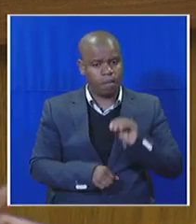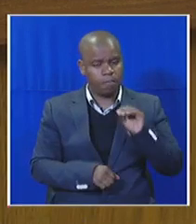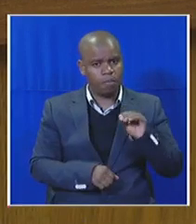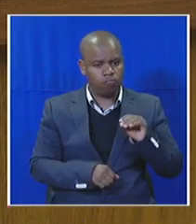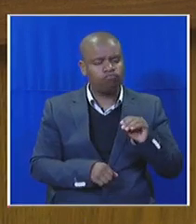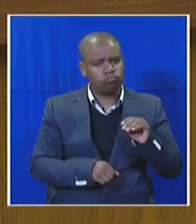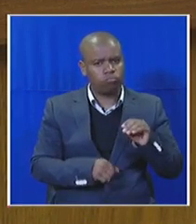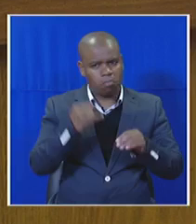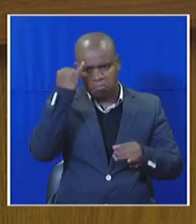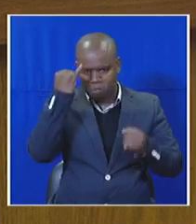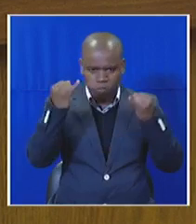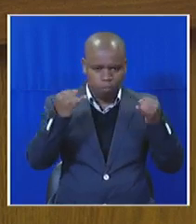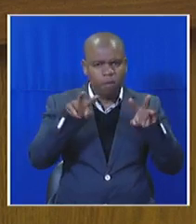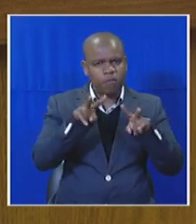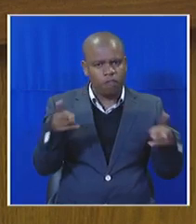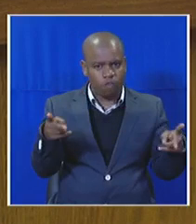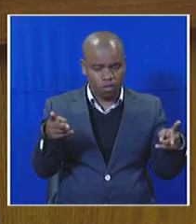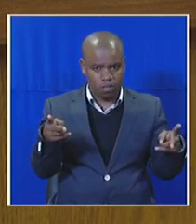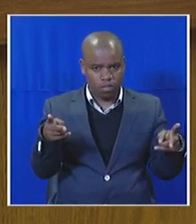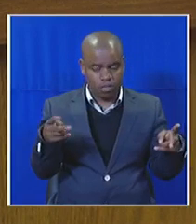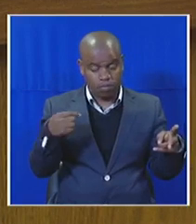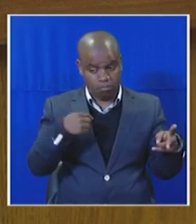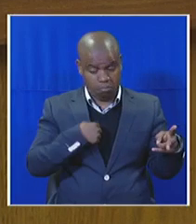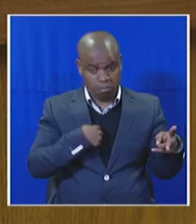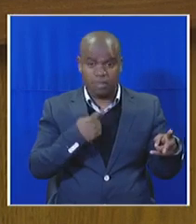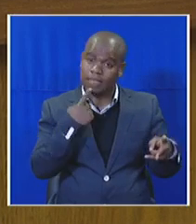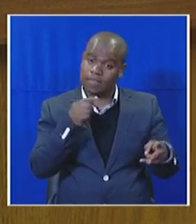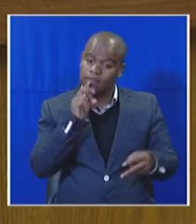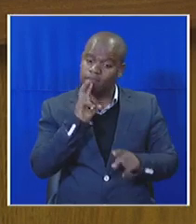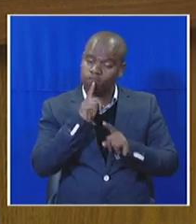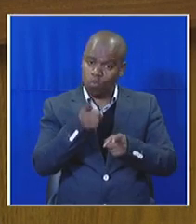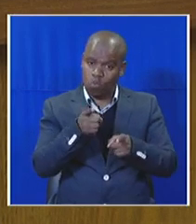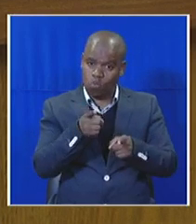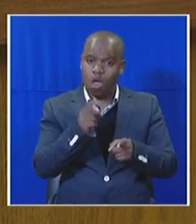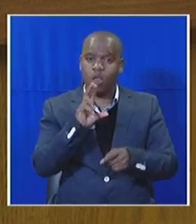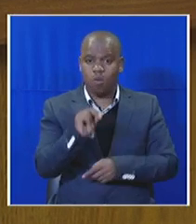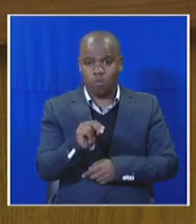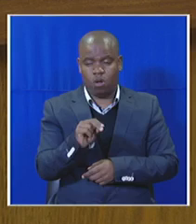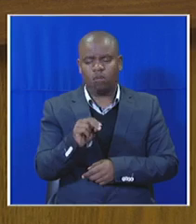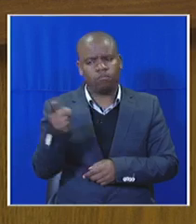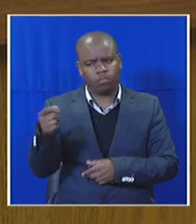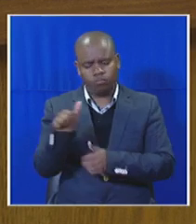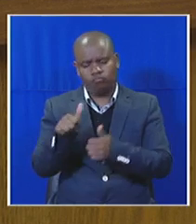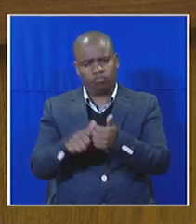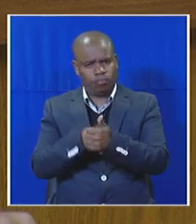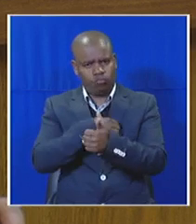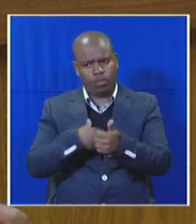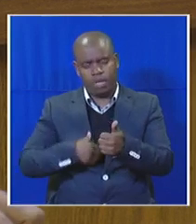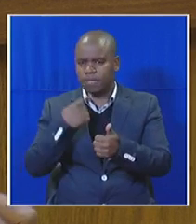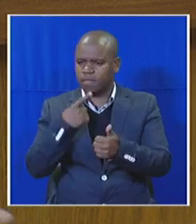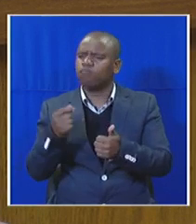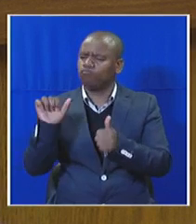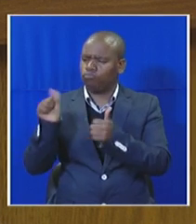views in the presidency? I said no. What the deputy president said was absolutely correct.